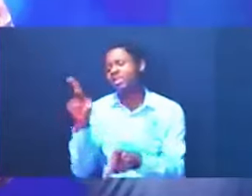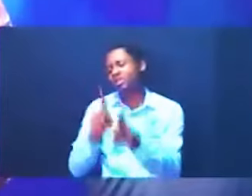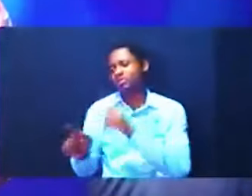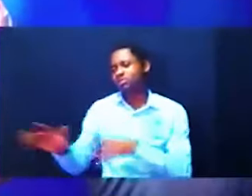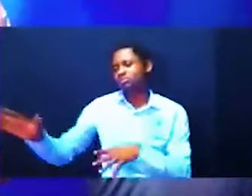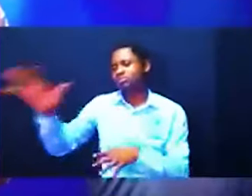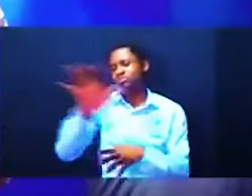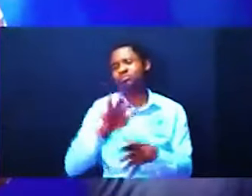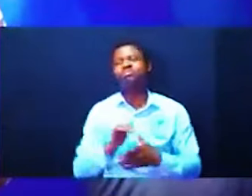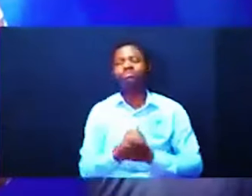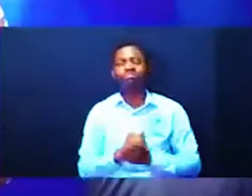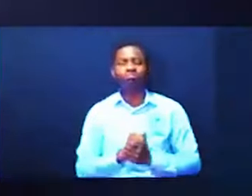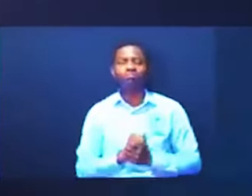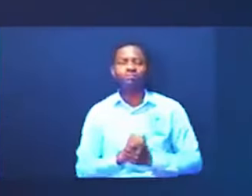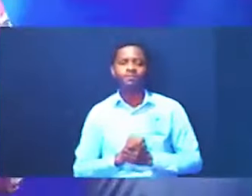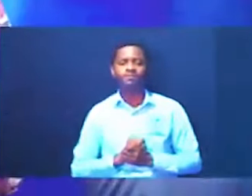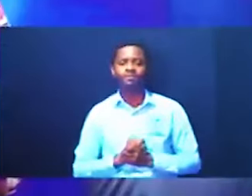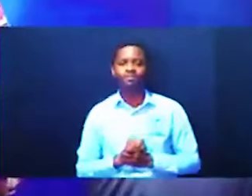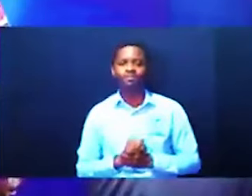how